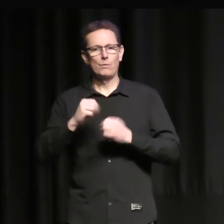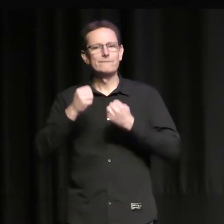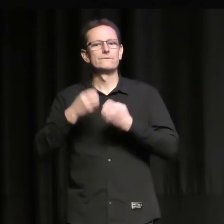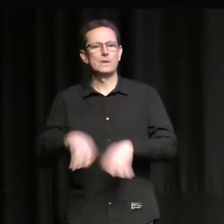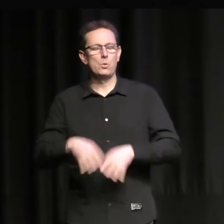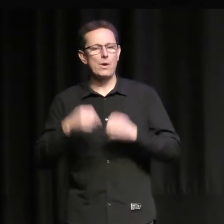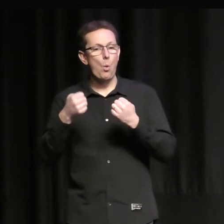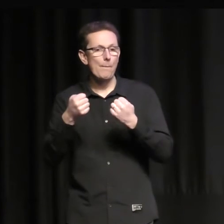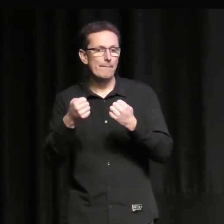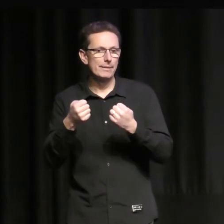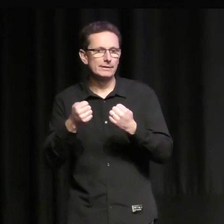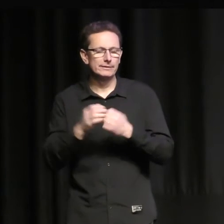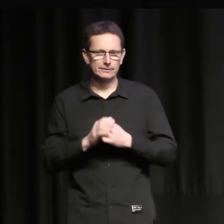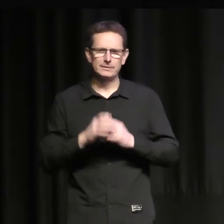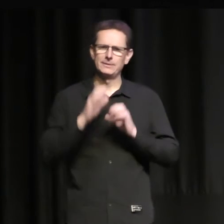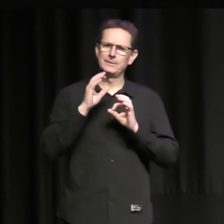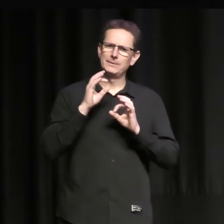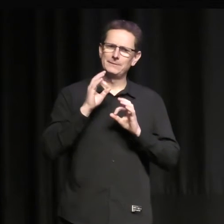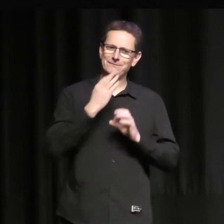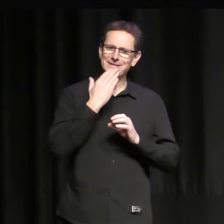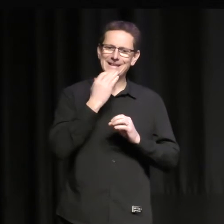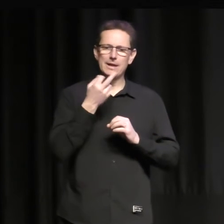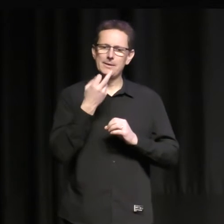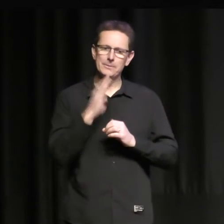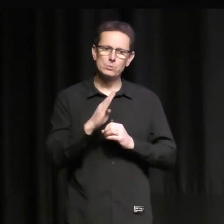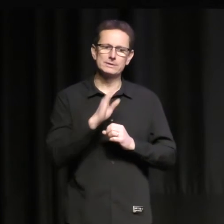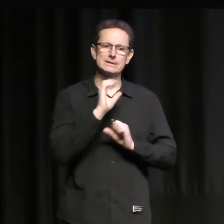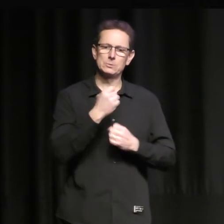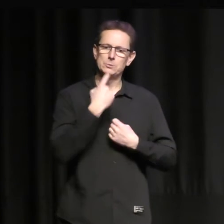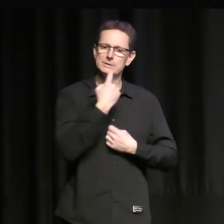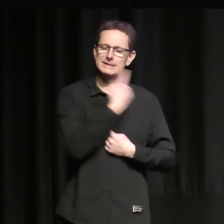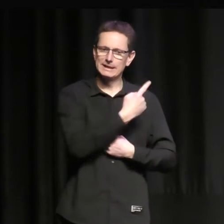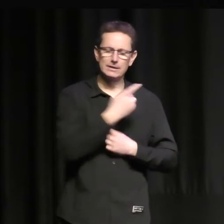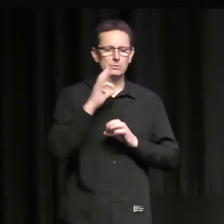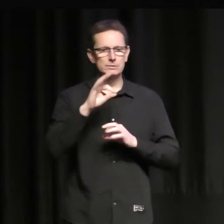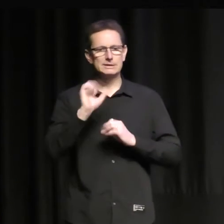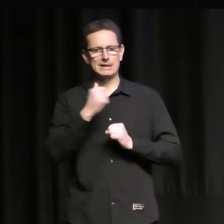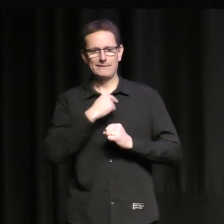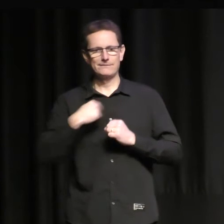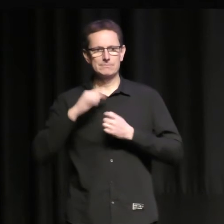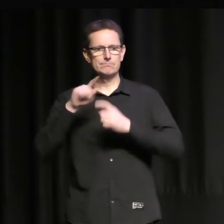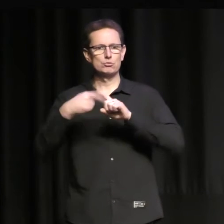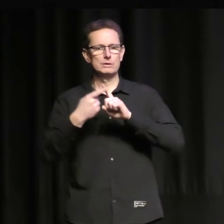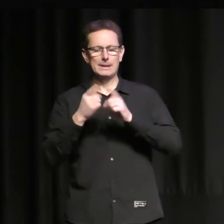give these movements who are trying? Where do we start with this transformative